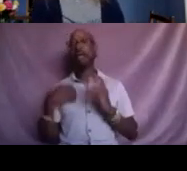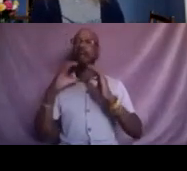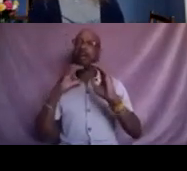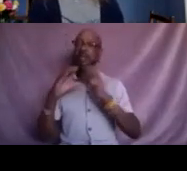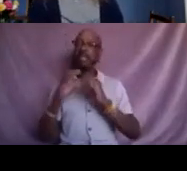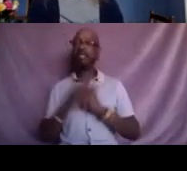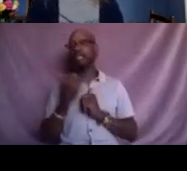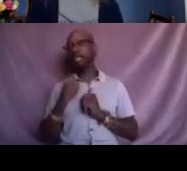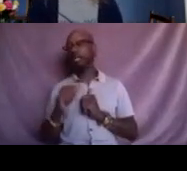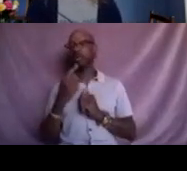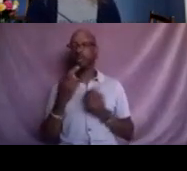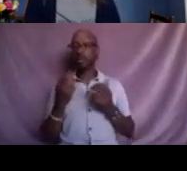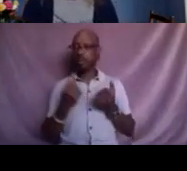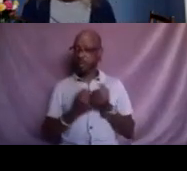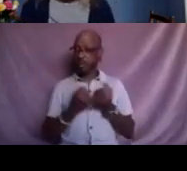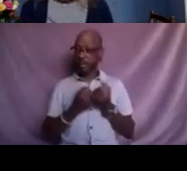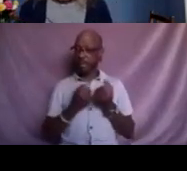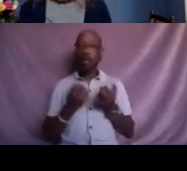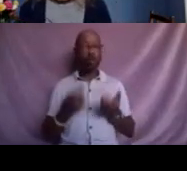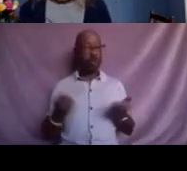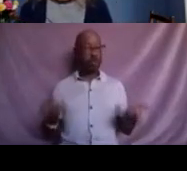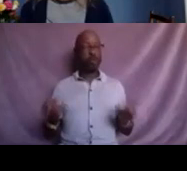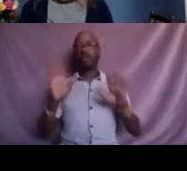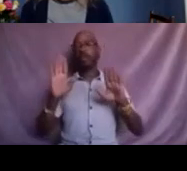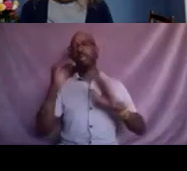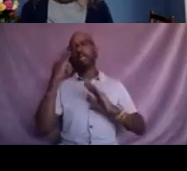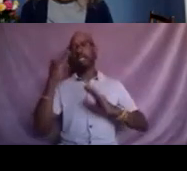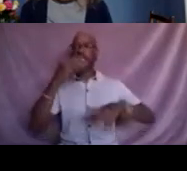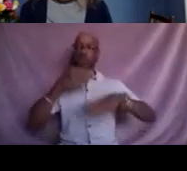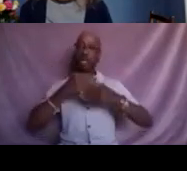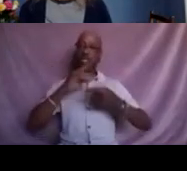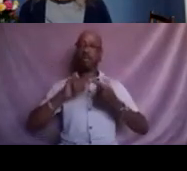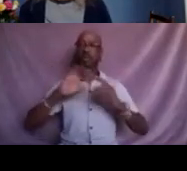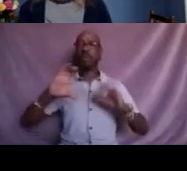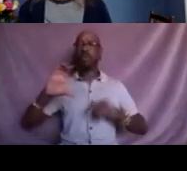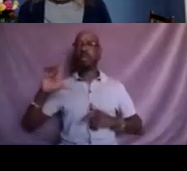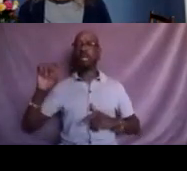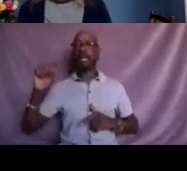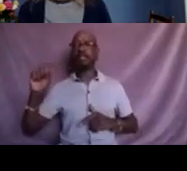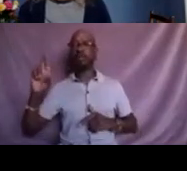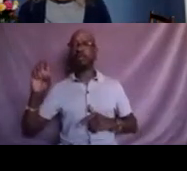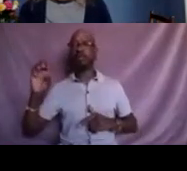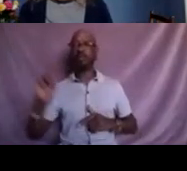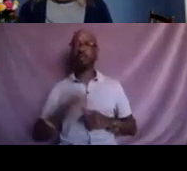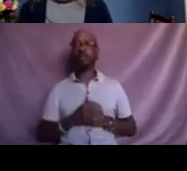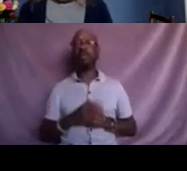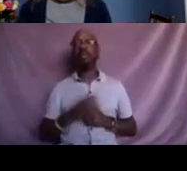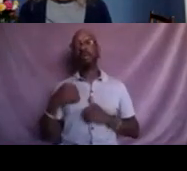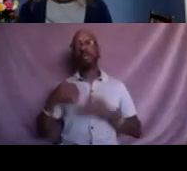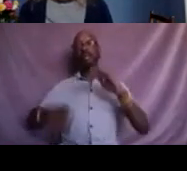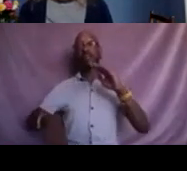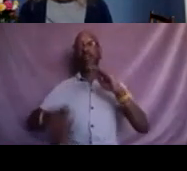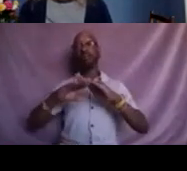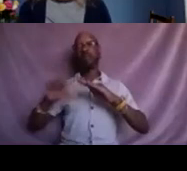who's supporting it's a great idea to have them added to the class as a co-teacher. You can have up to 20 co-teachers in